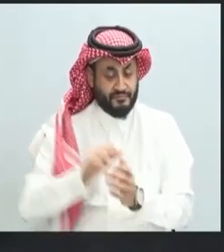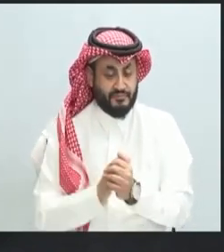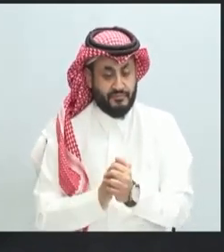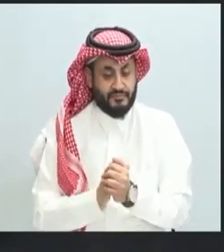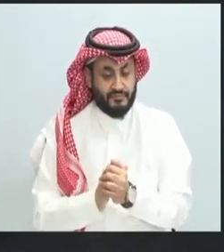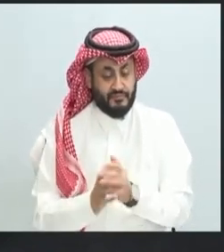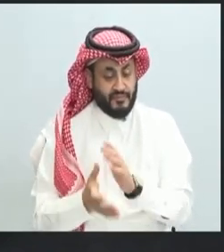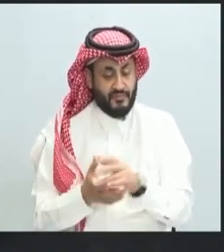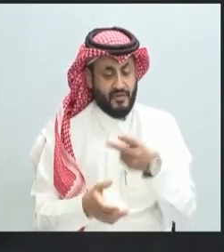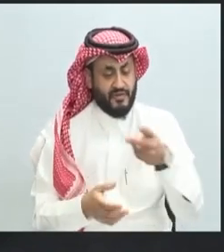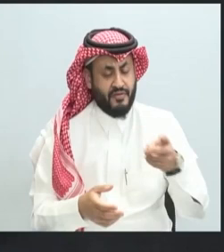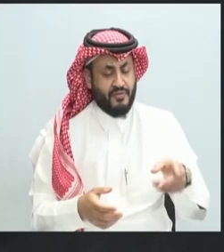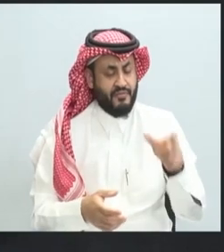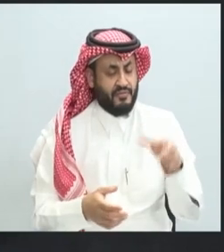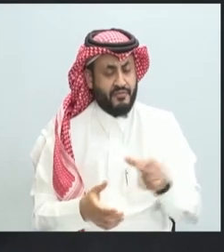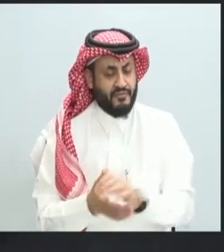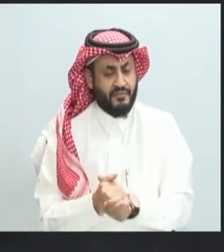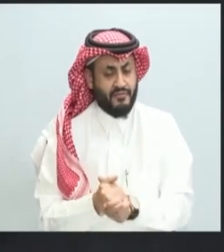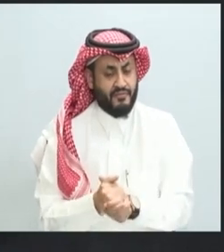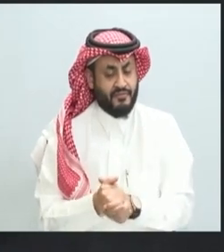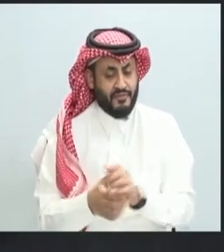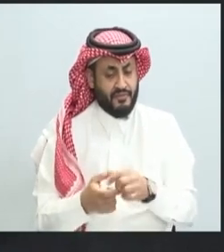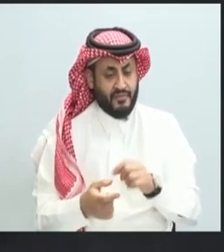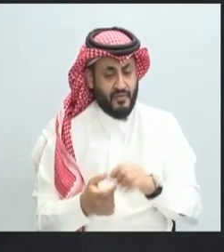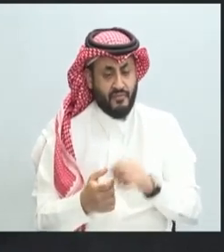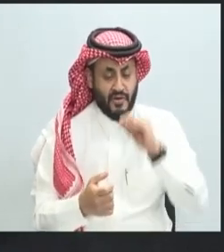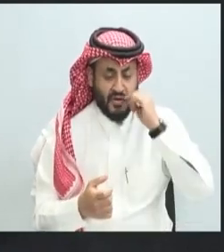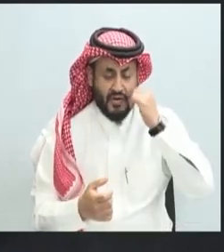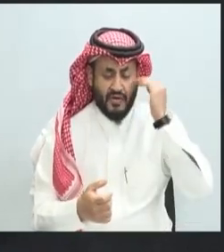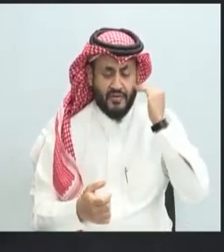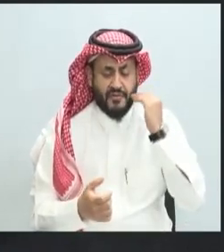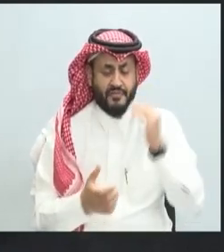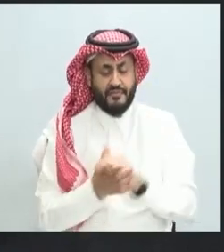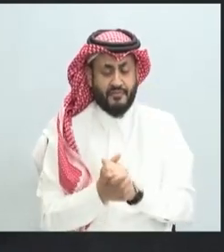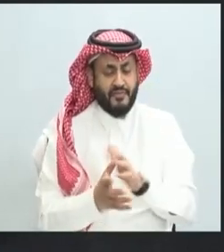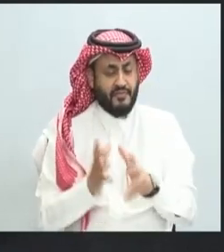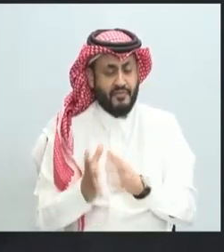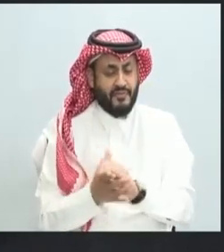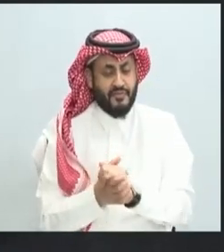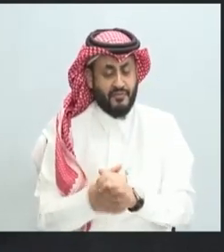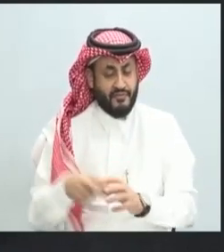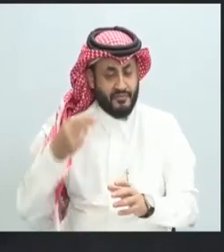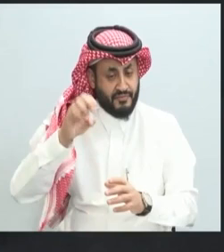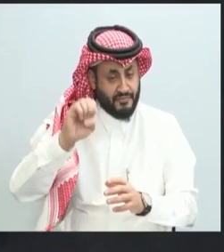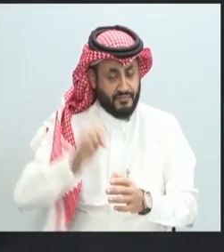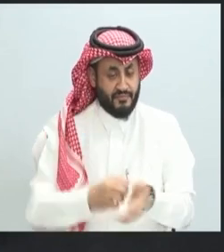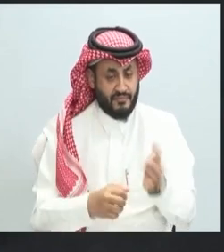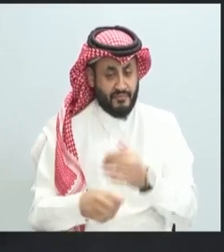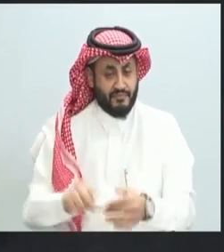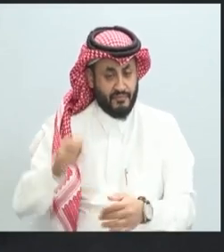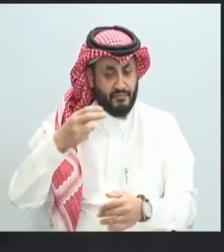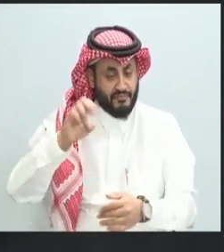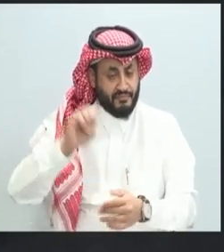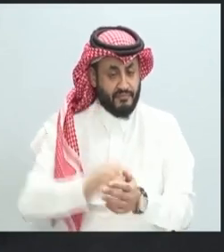talk about different people, we're talking about a man or a woman, we say he has